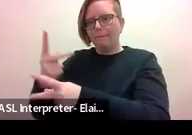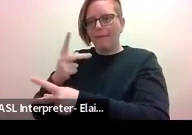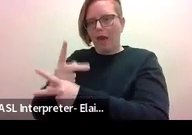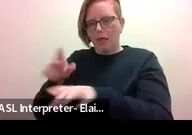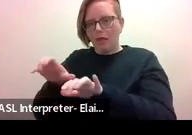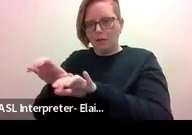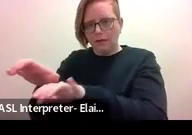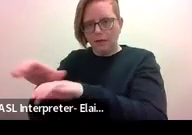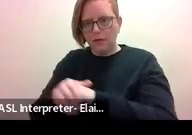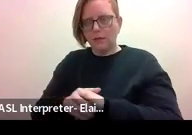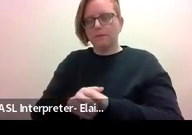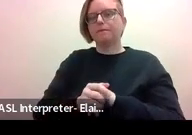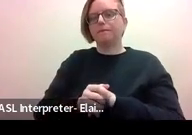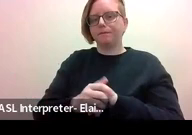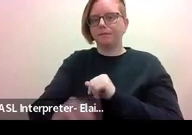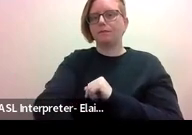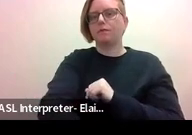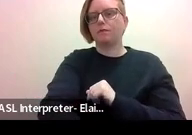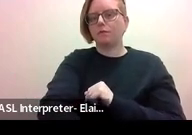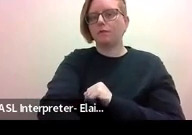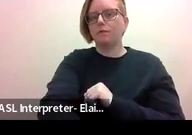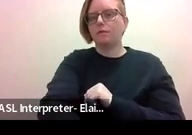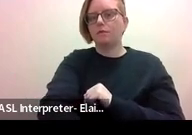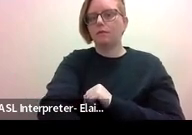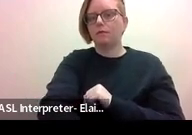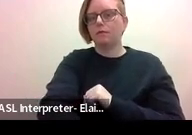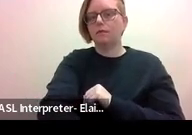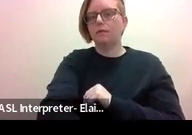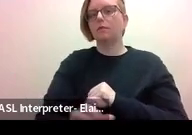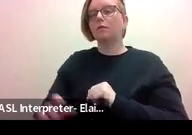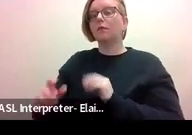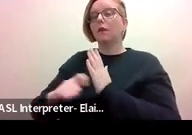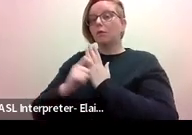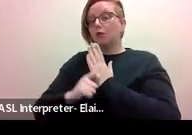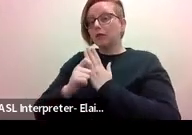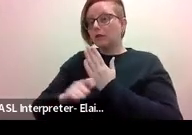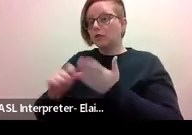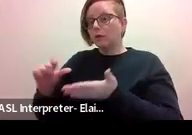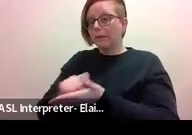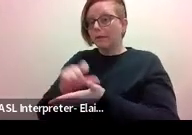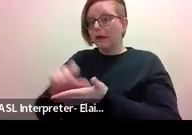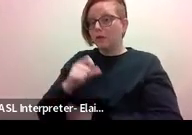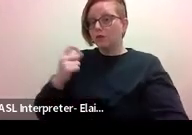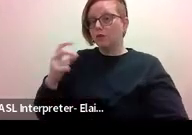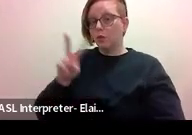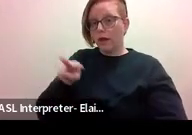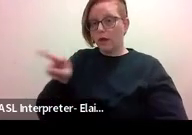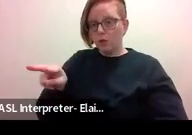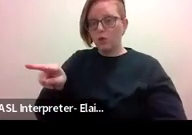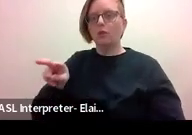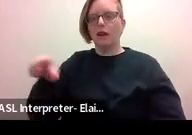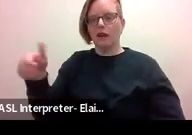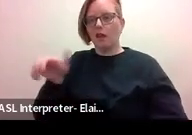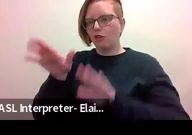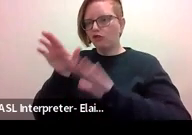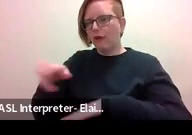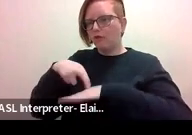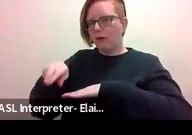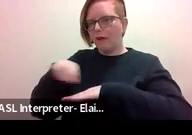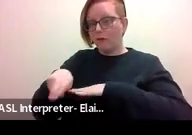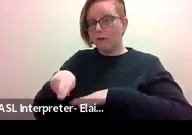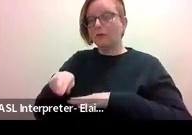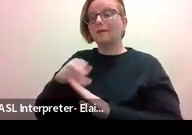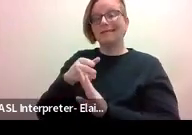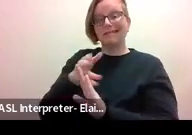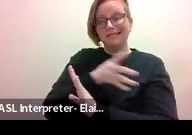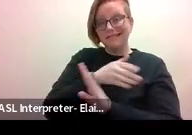It goes into depth in the procedural manual on page 22. So you can check that out. That's another great reference that I didn't have